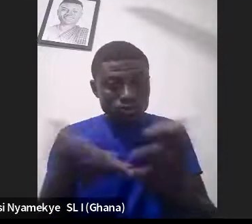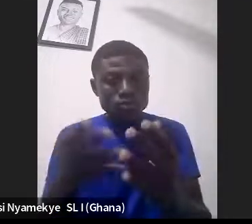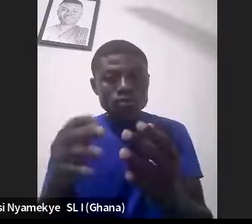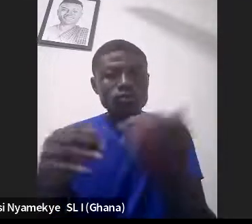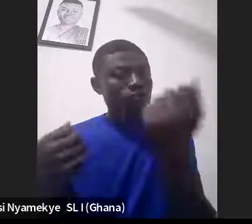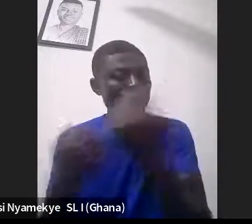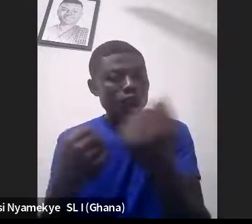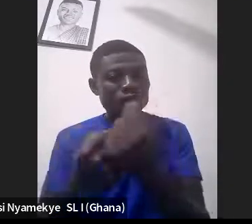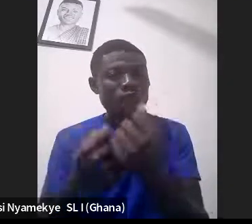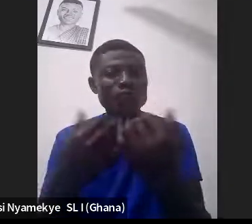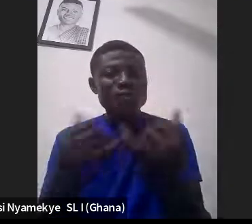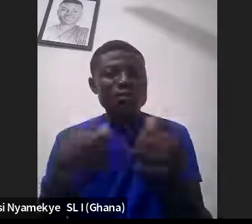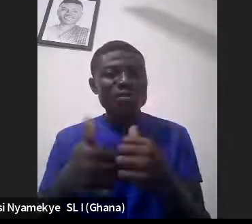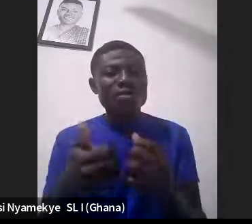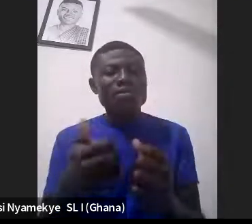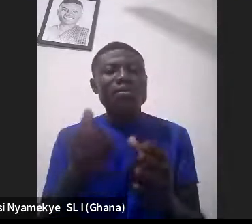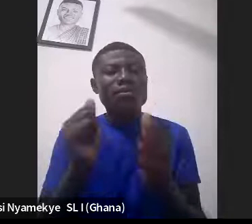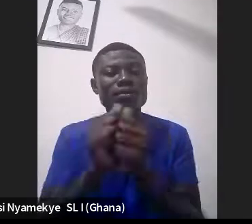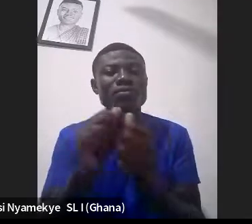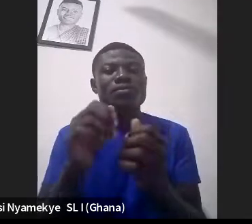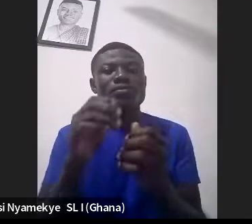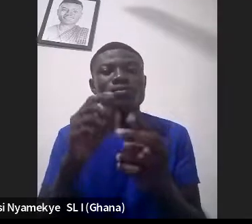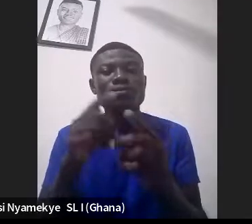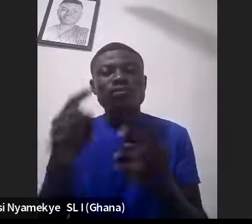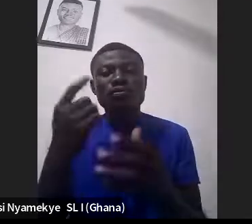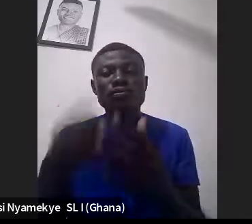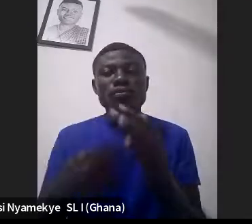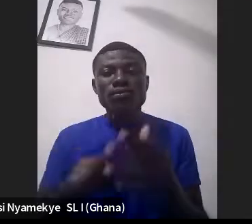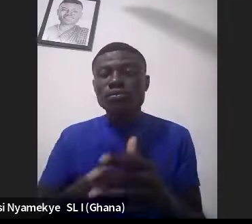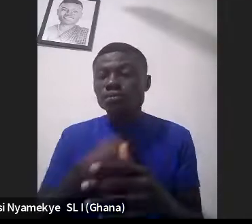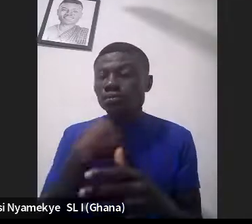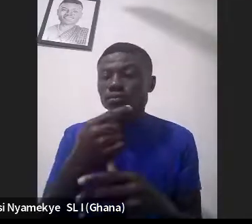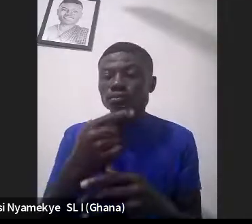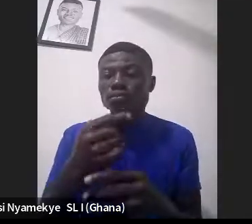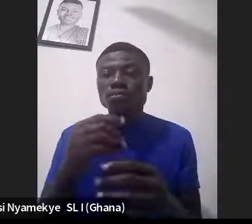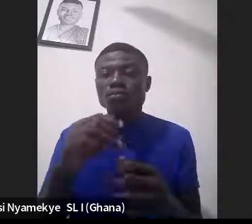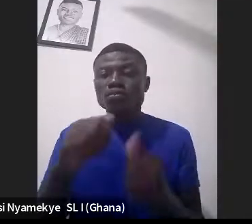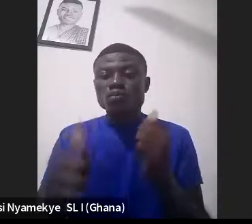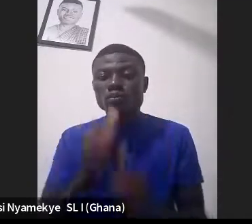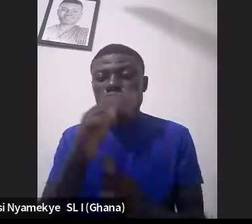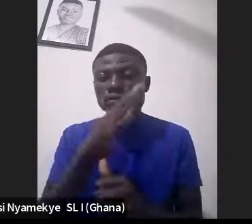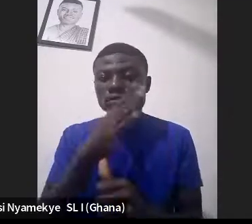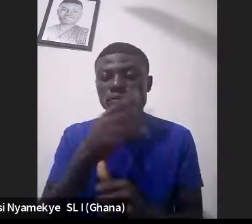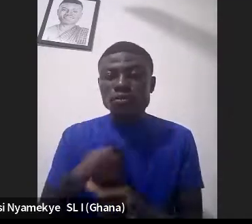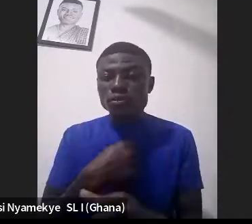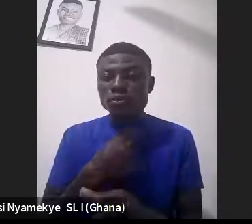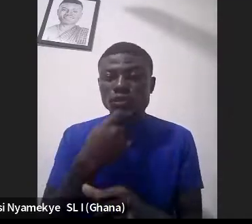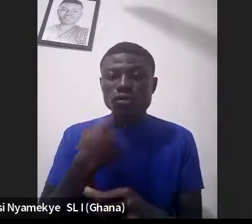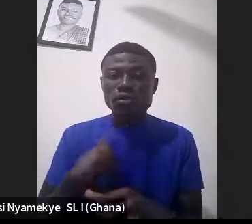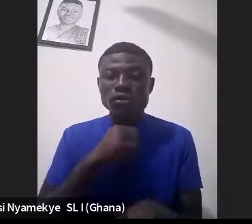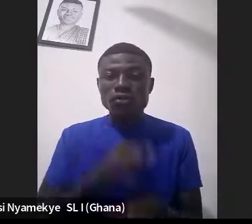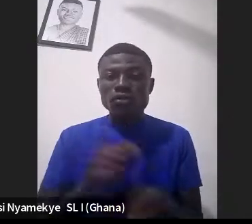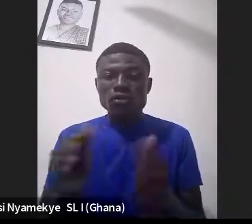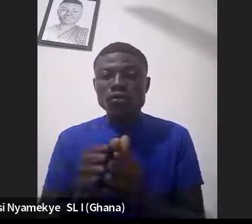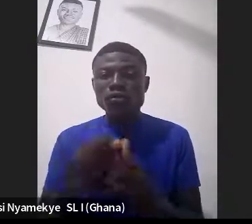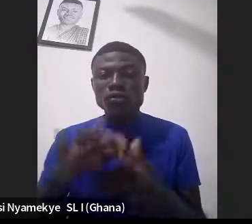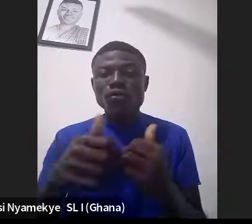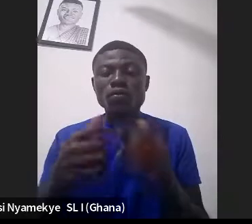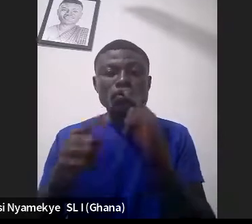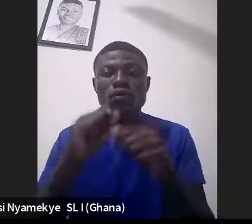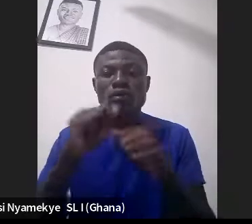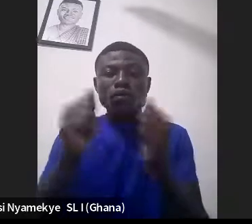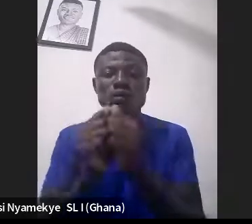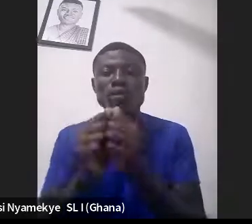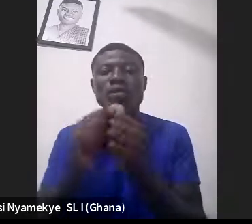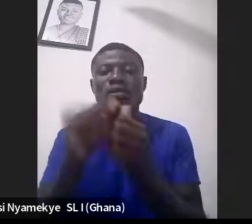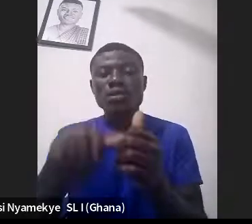you and being with you. And this is what we tell the mothers that we work with or we speak with all the time. Because